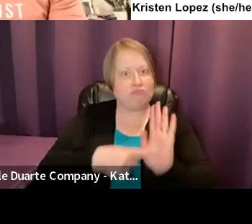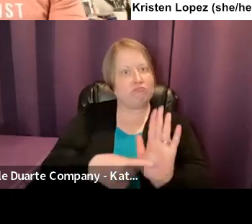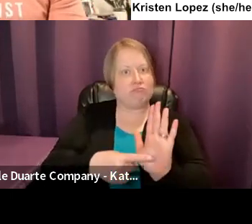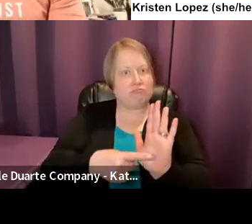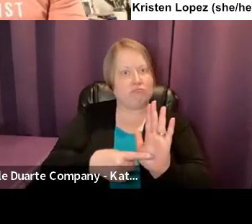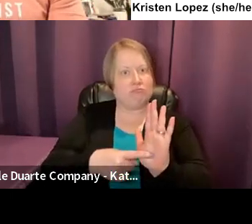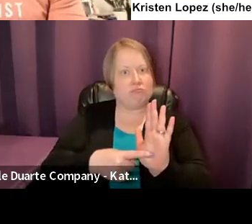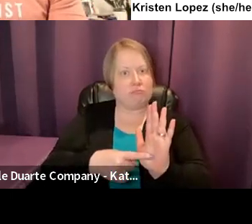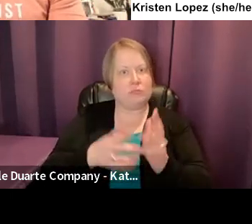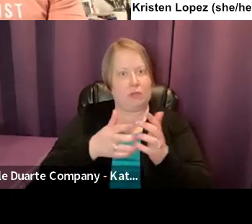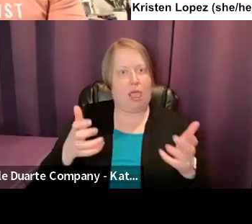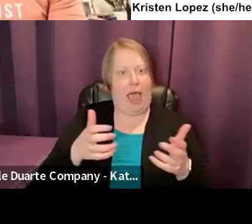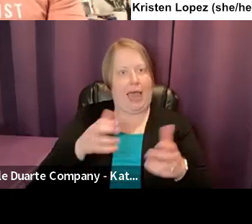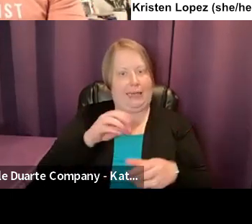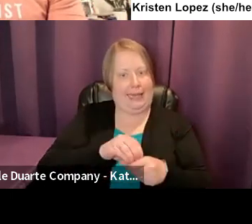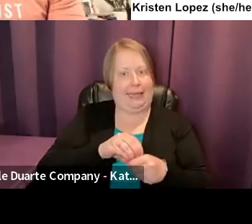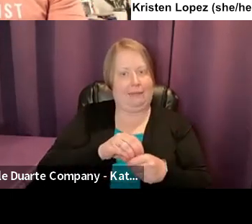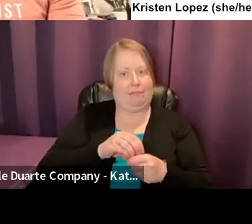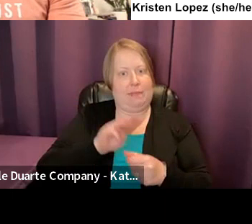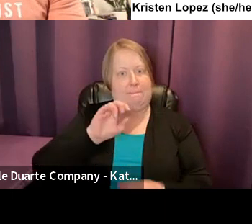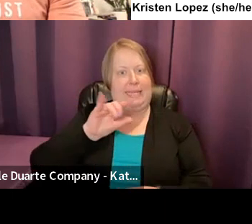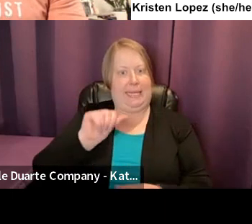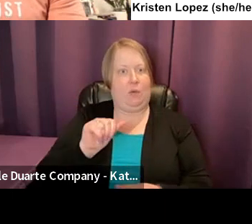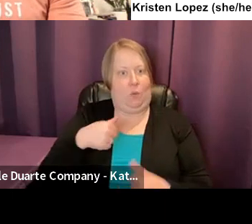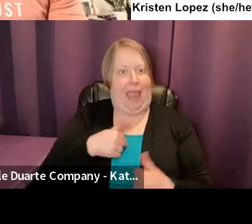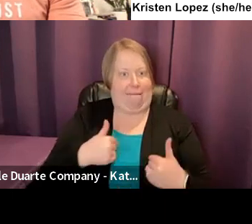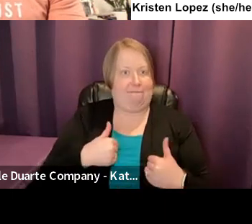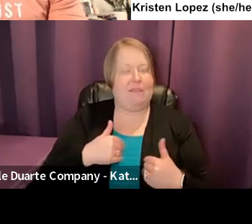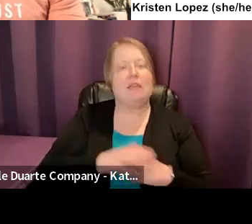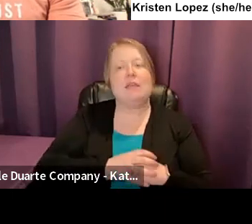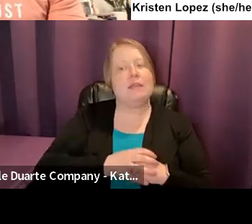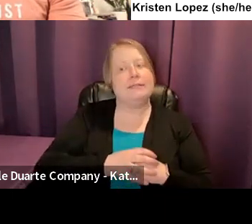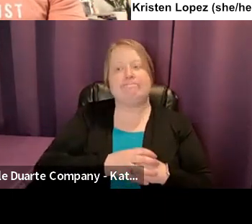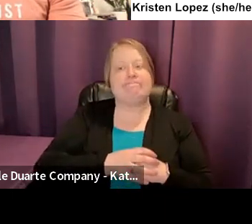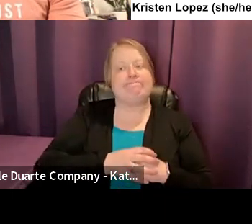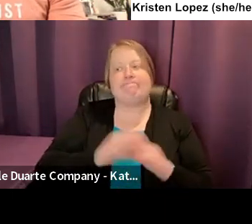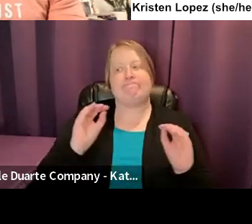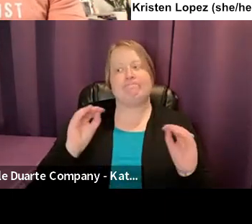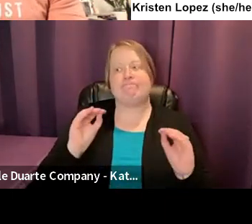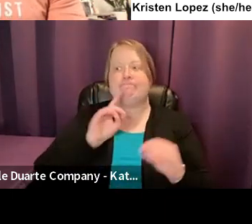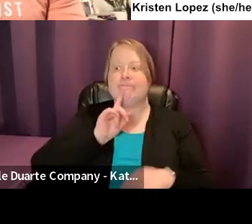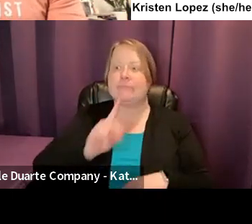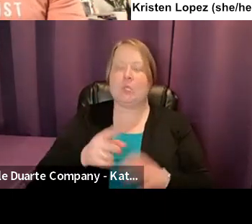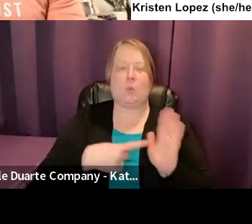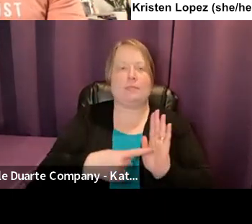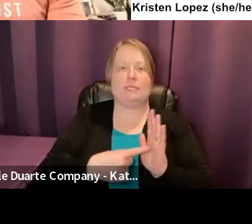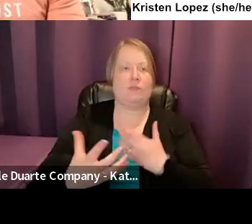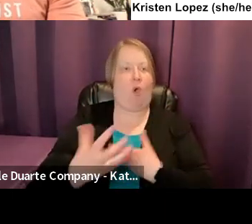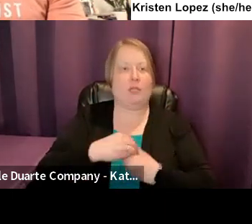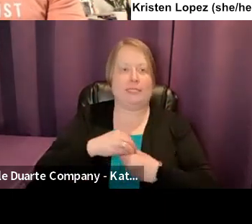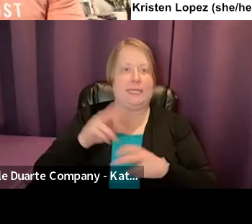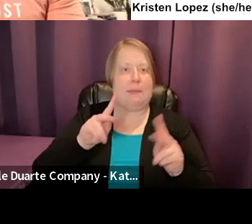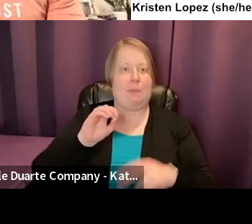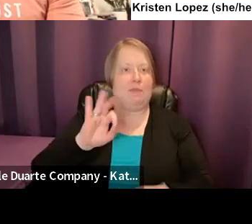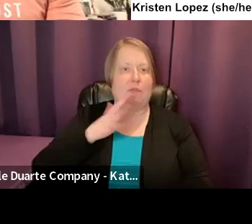media that we are offered, and no real representation of autistic people of color in